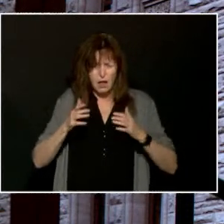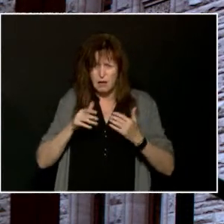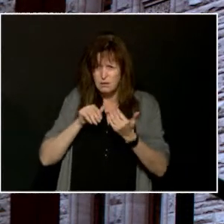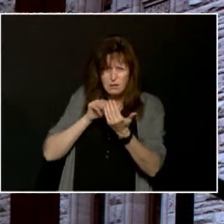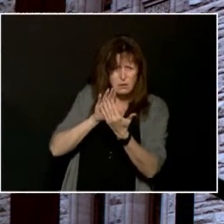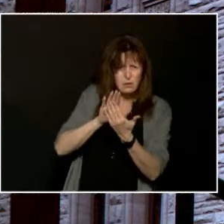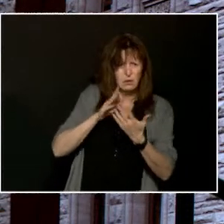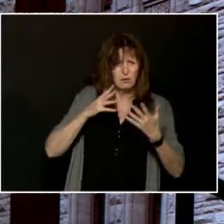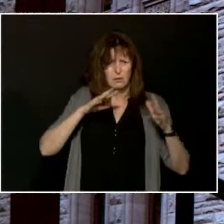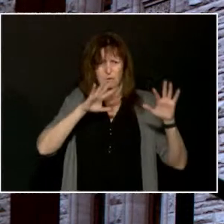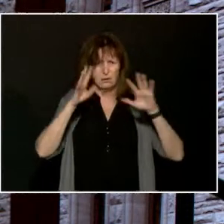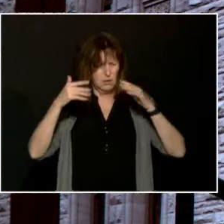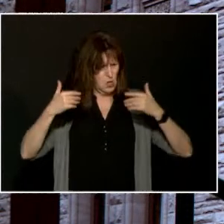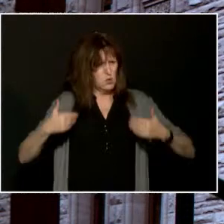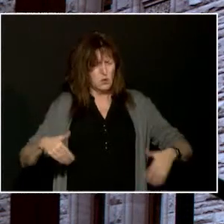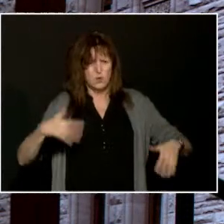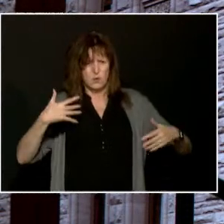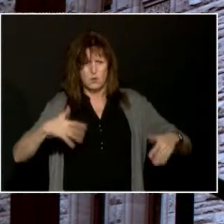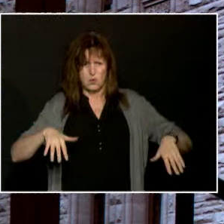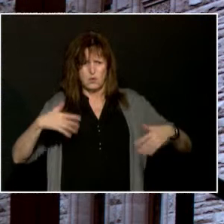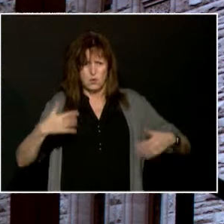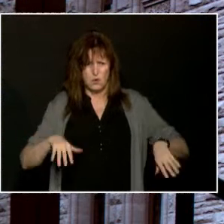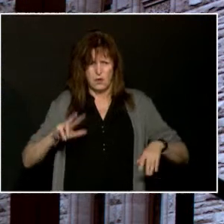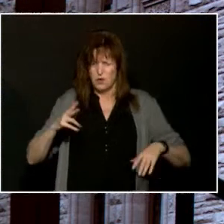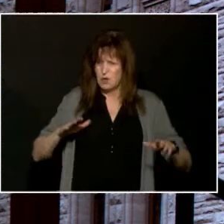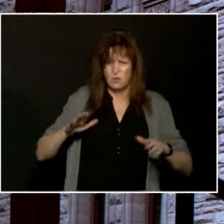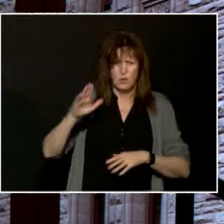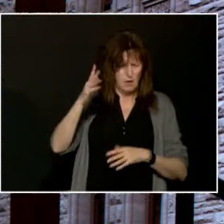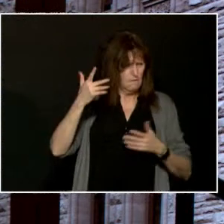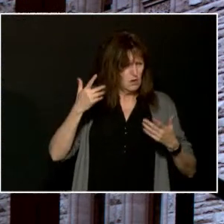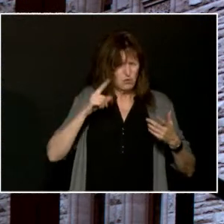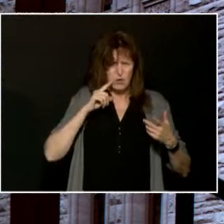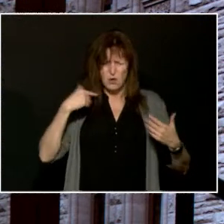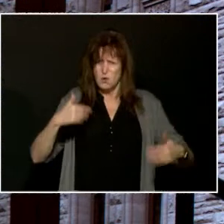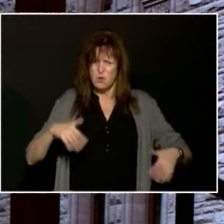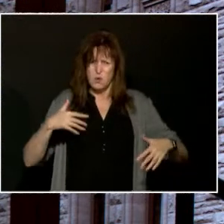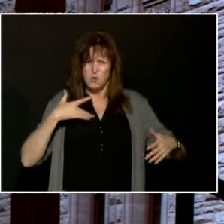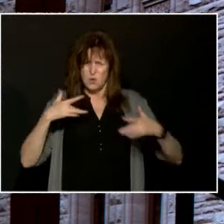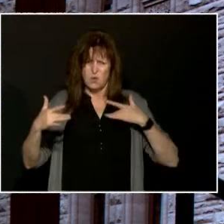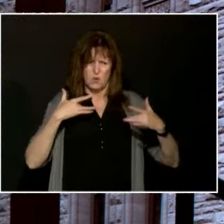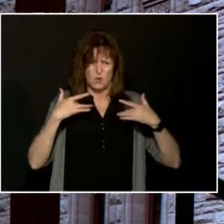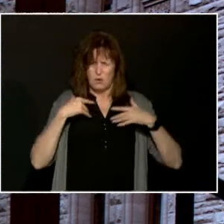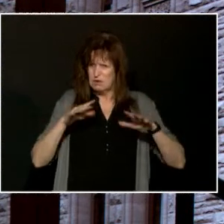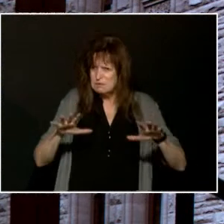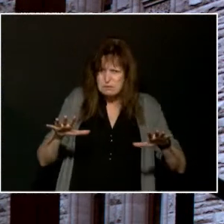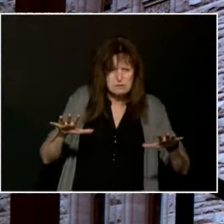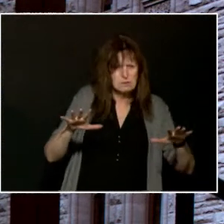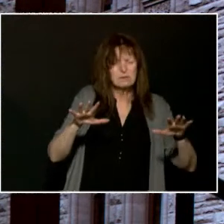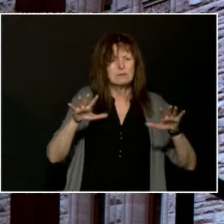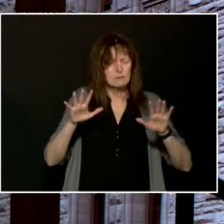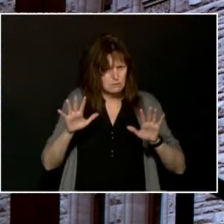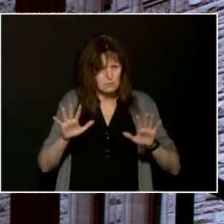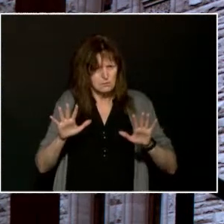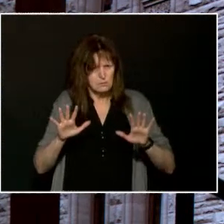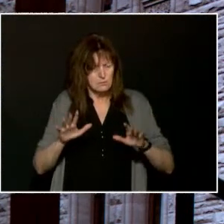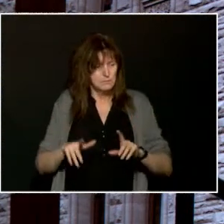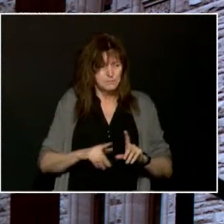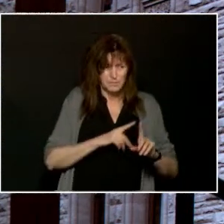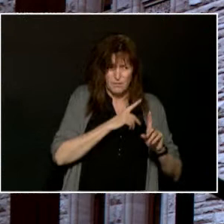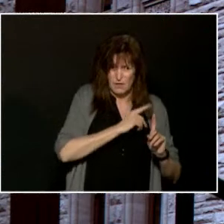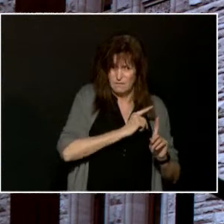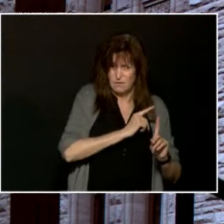they've seen the third wave move through. And so we're trying to reassure them in that aspect. With vaccination, we know we have